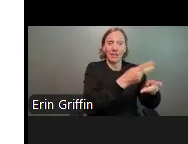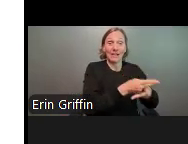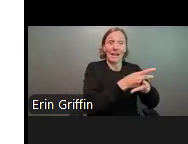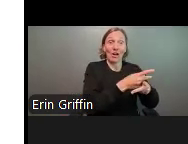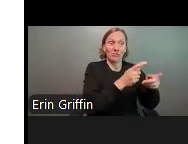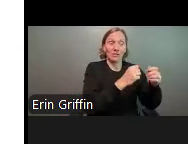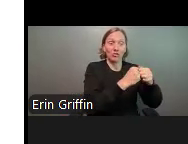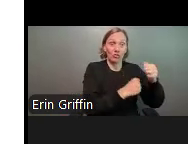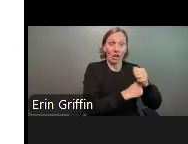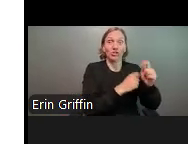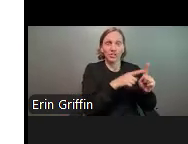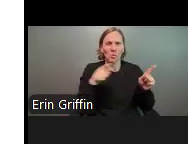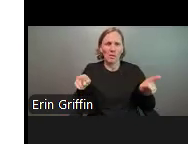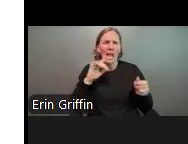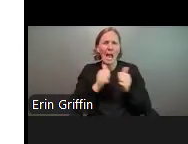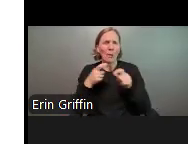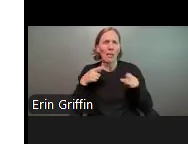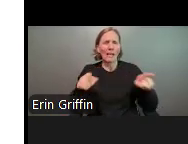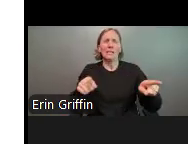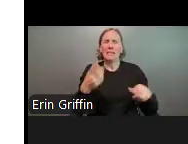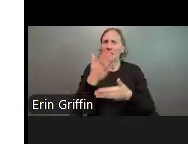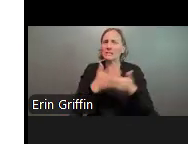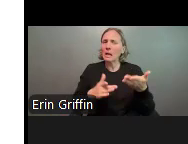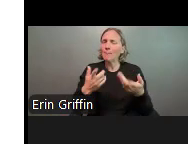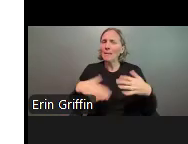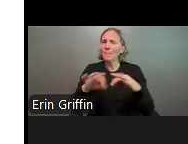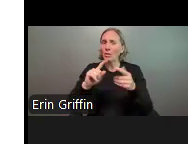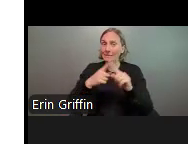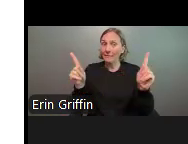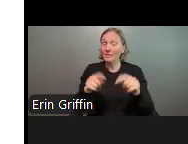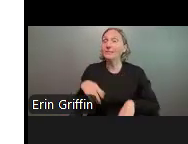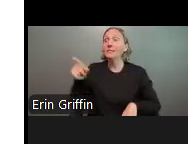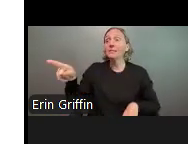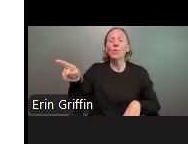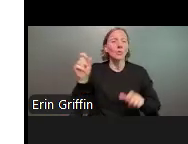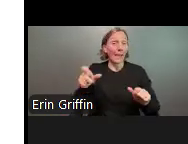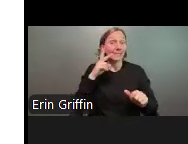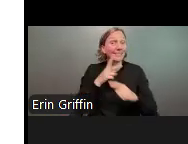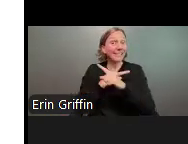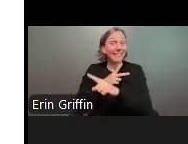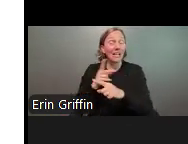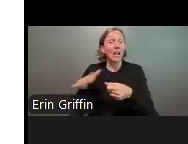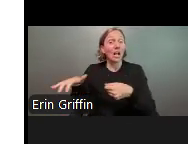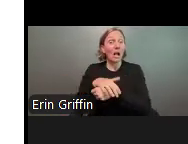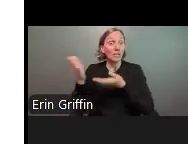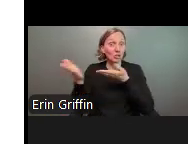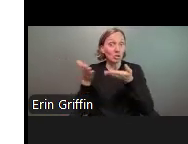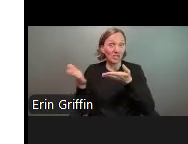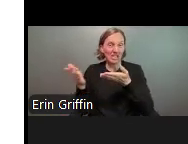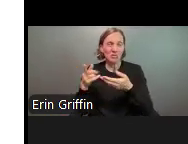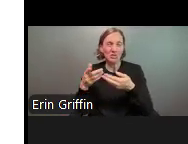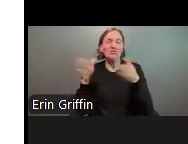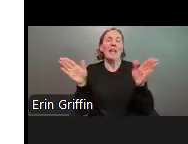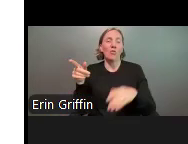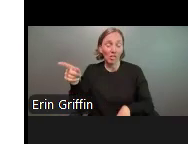know. So on the screen today is a general concept around what covered services we have. Again, this